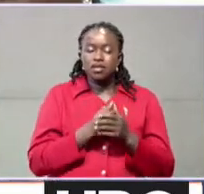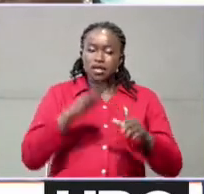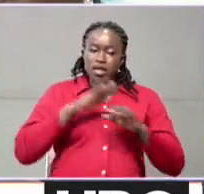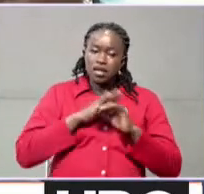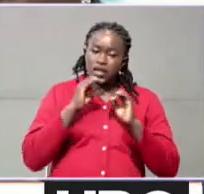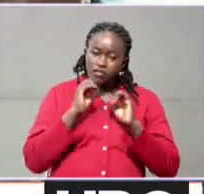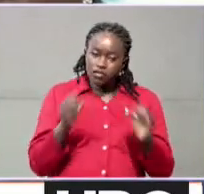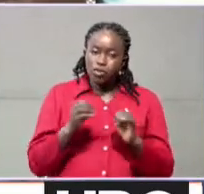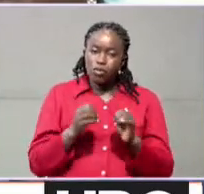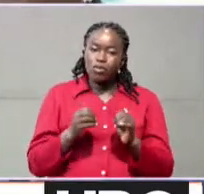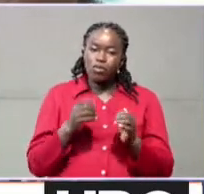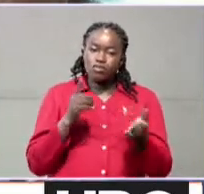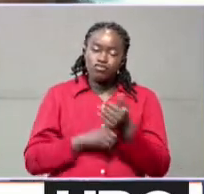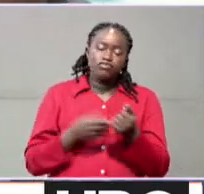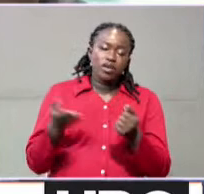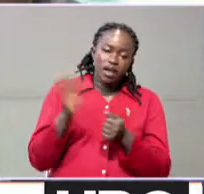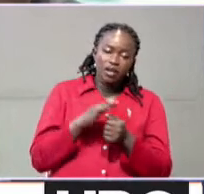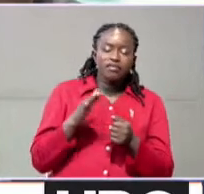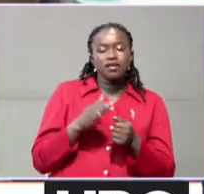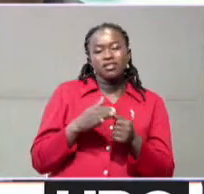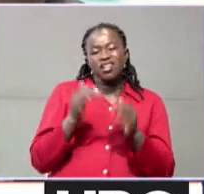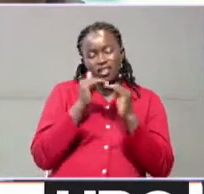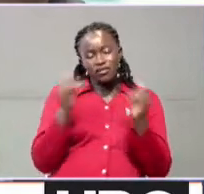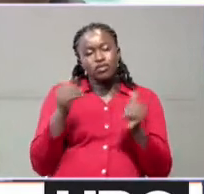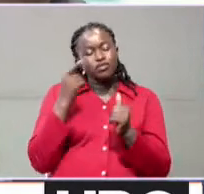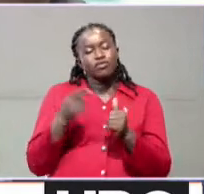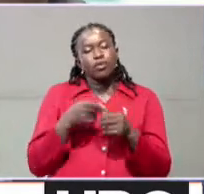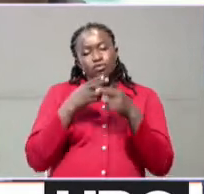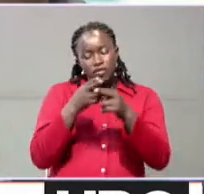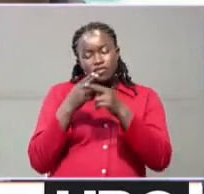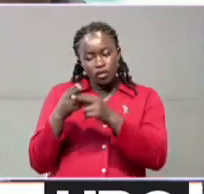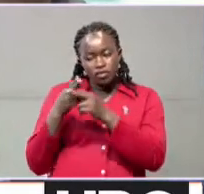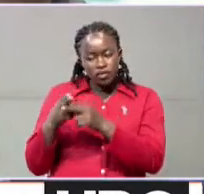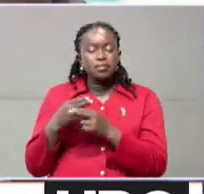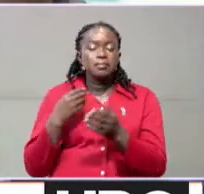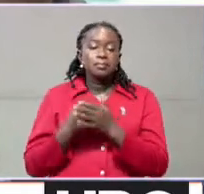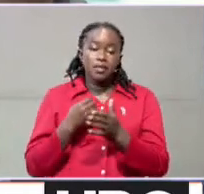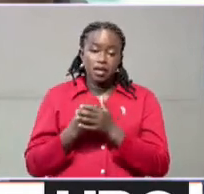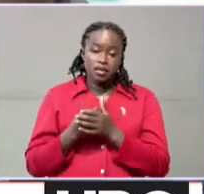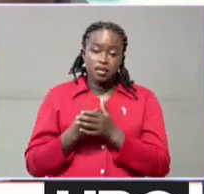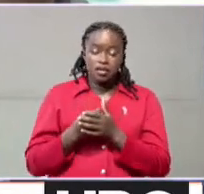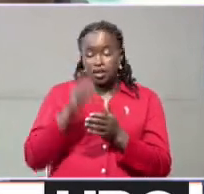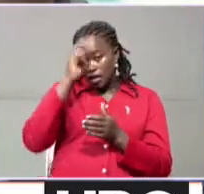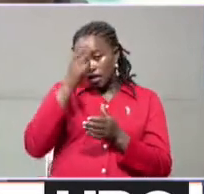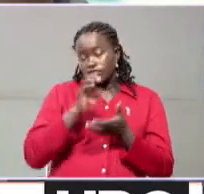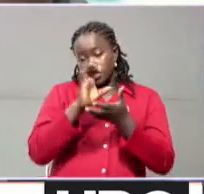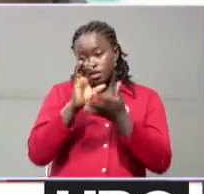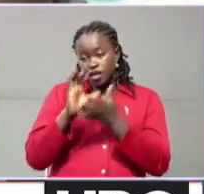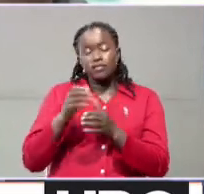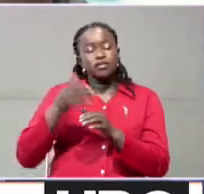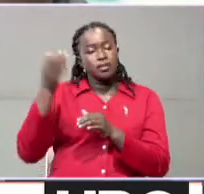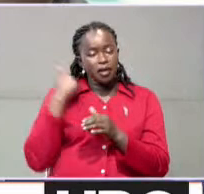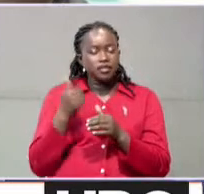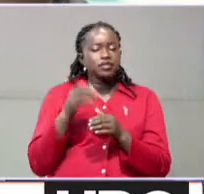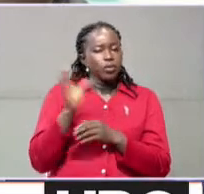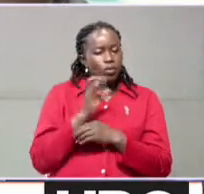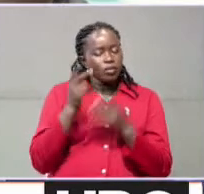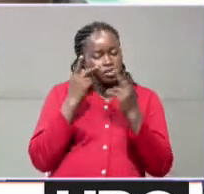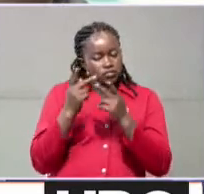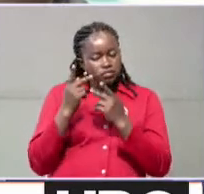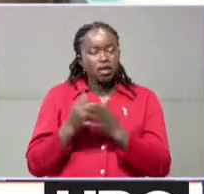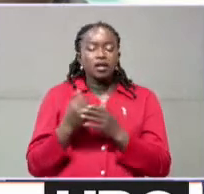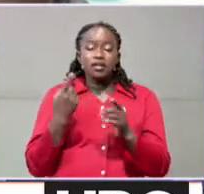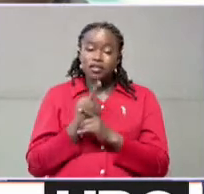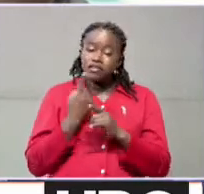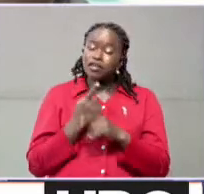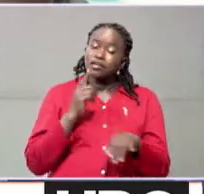recovery rates of revolving funds initiated by government in the past the committee observed it on several